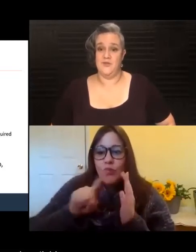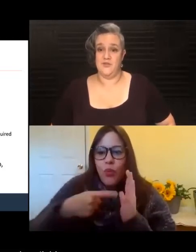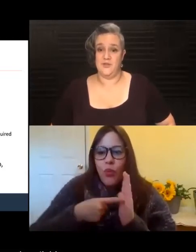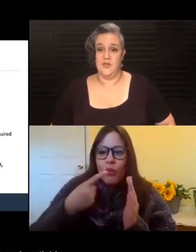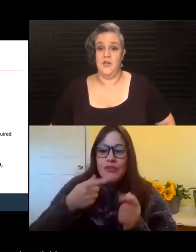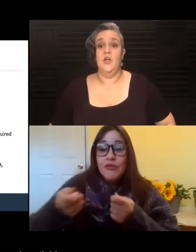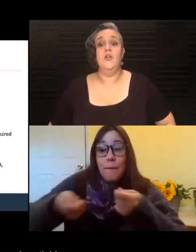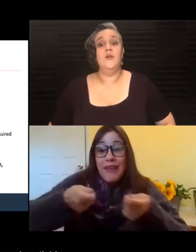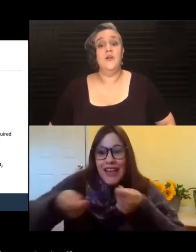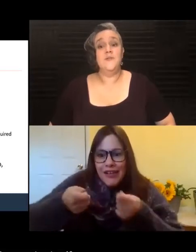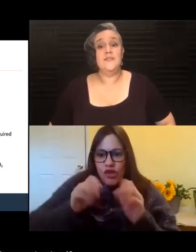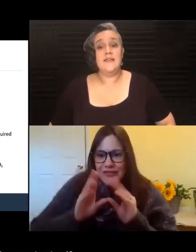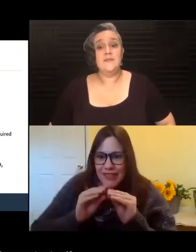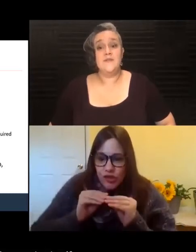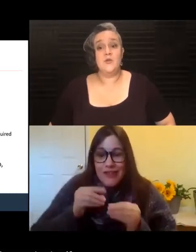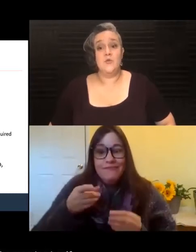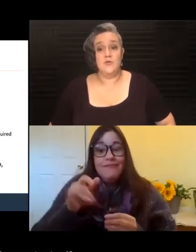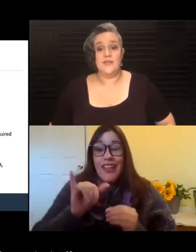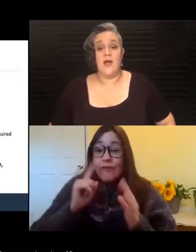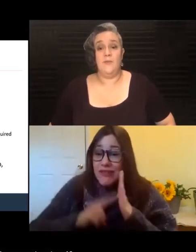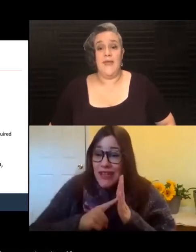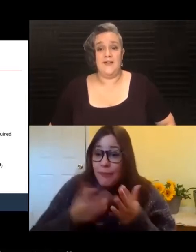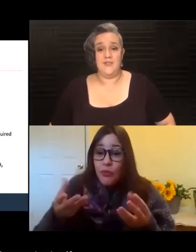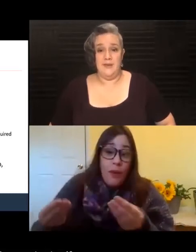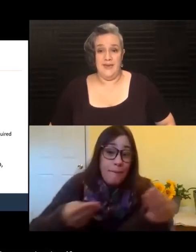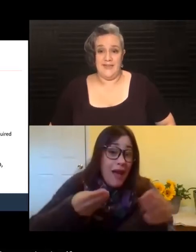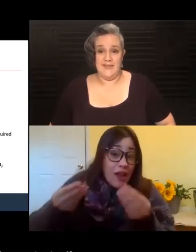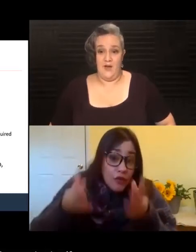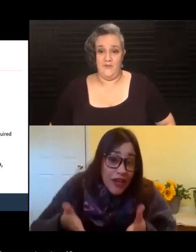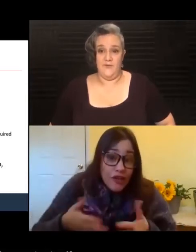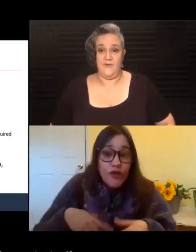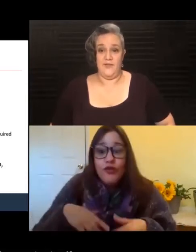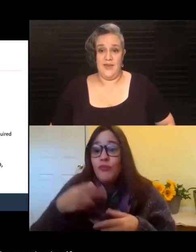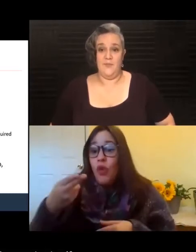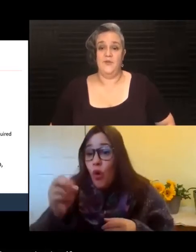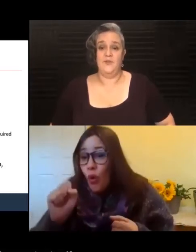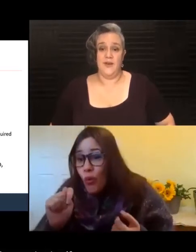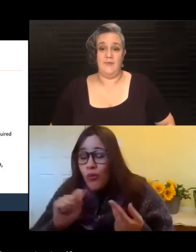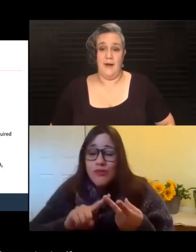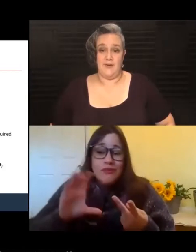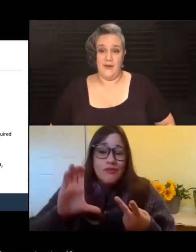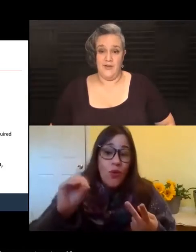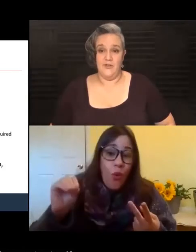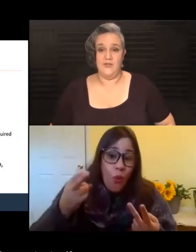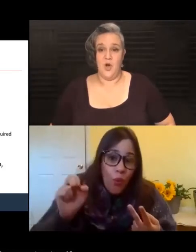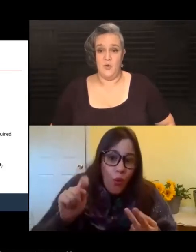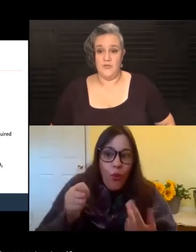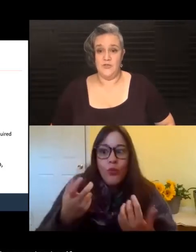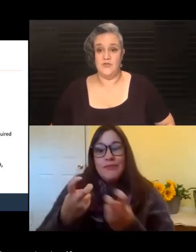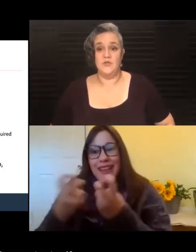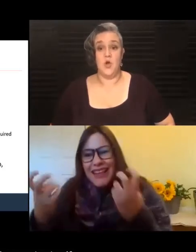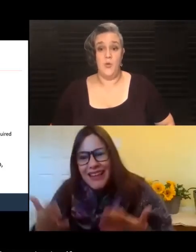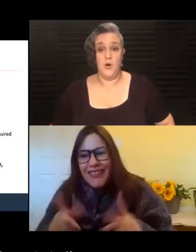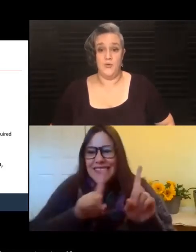types of users. You can also assign specific roles to help manage the meeting itself. For example, you could have a moderator,